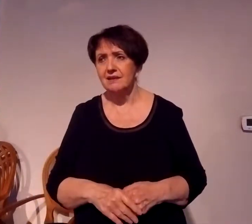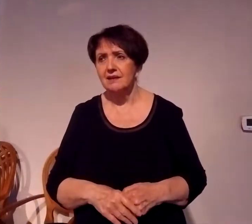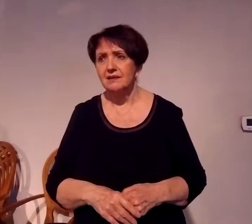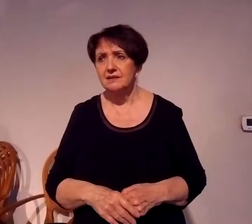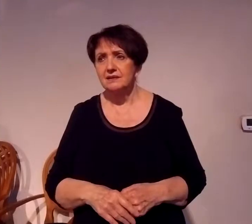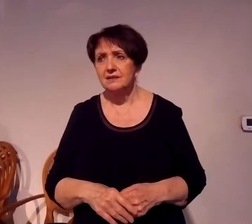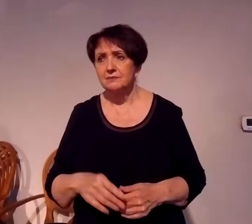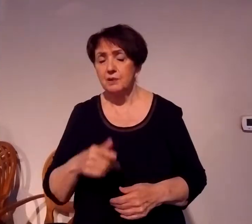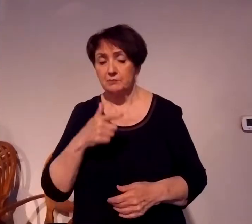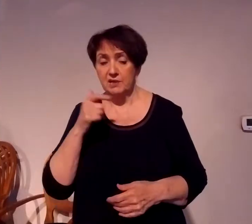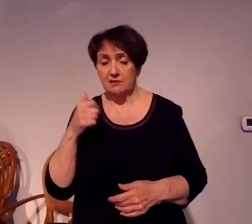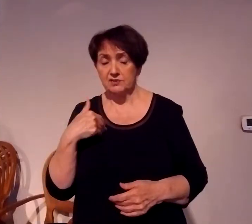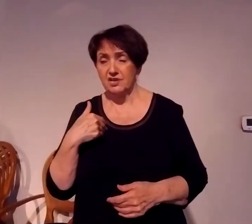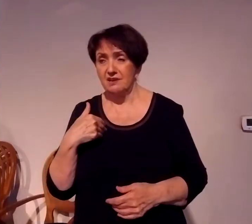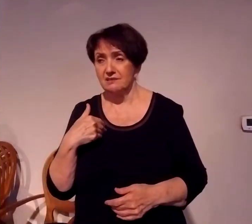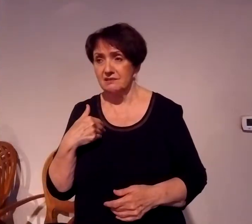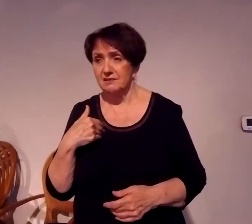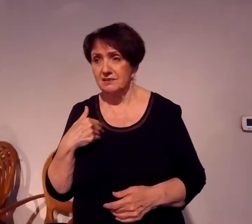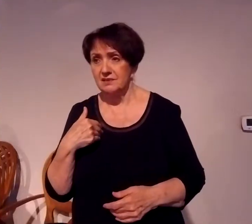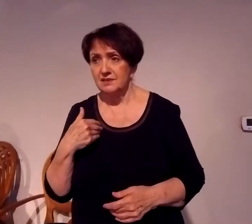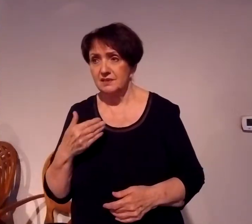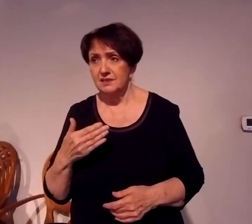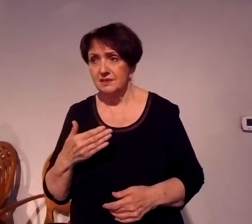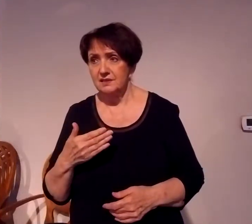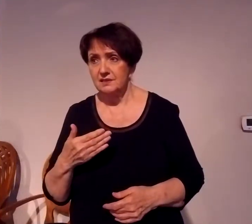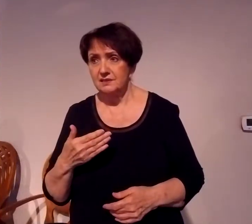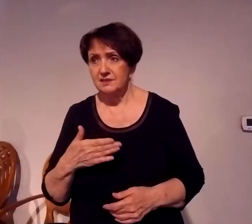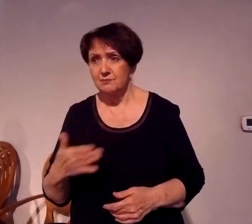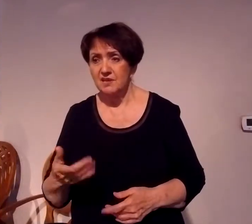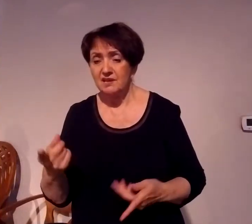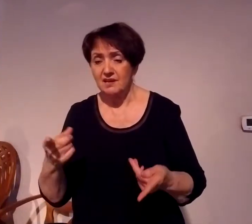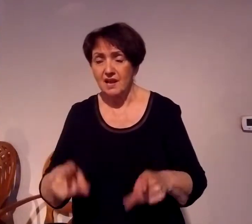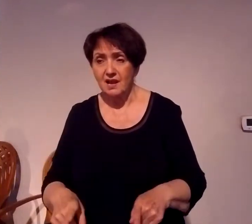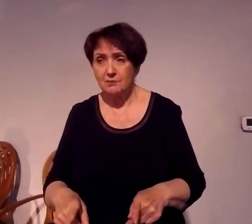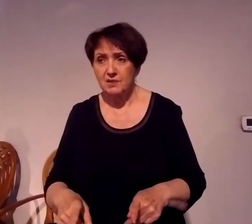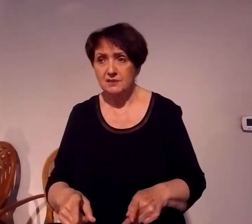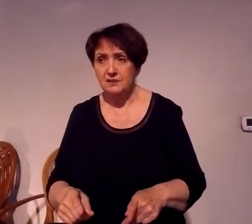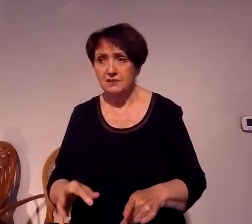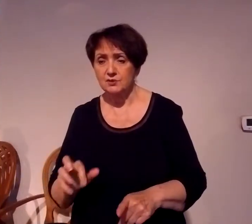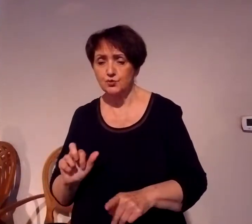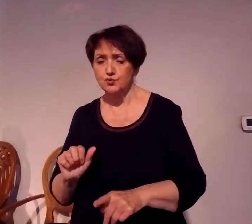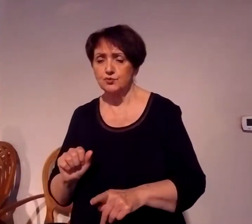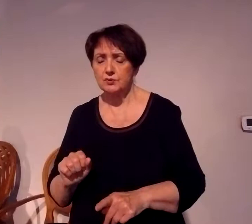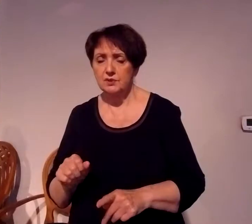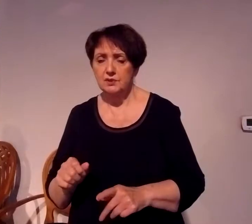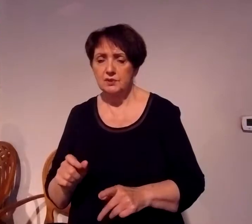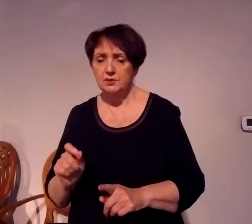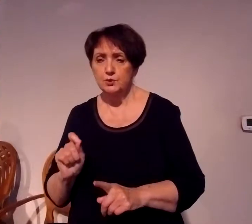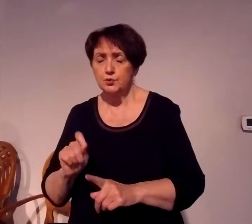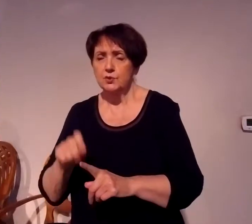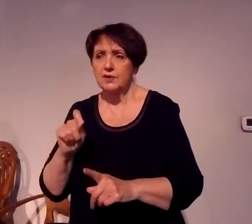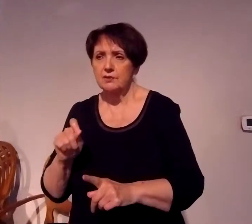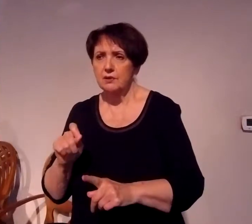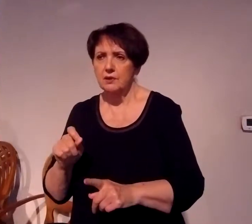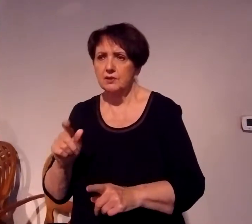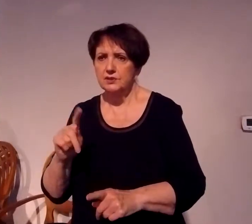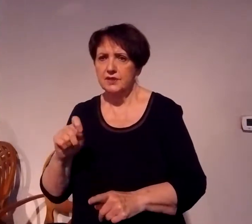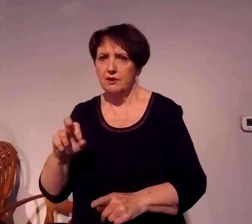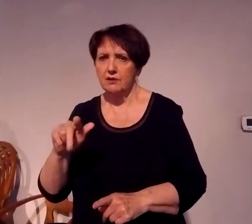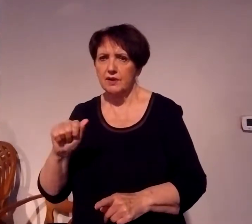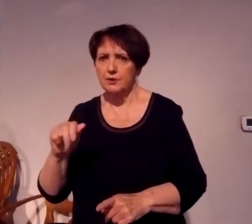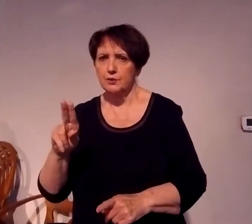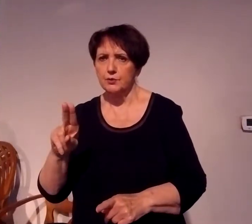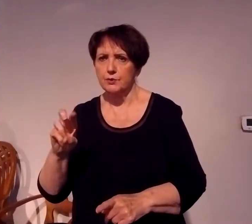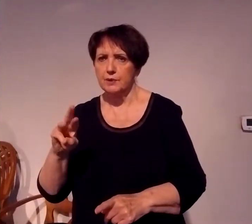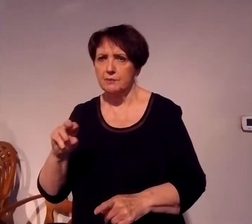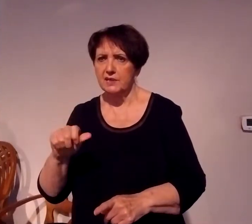But because something had happened that had triggered traumatized response in her, she wouldn't let